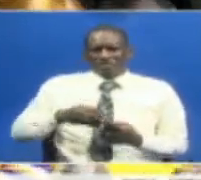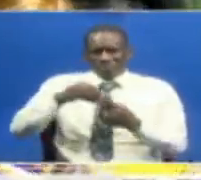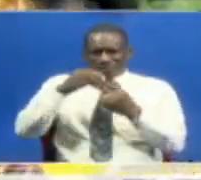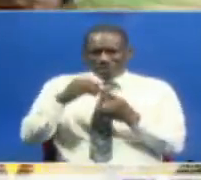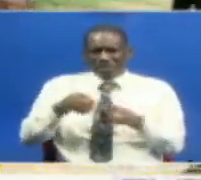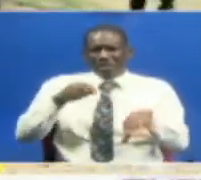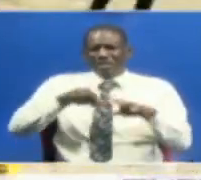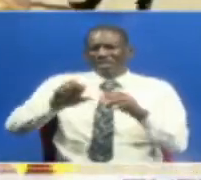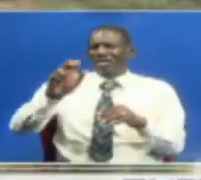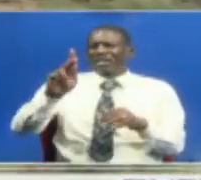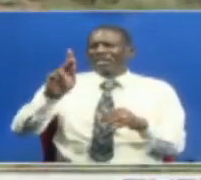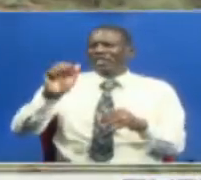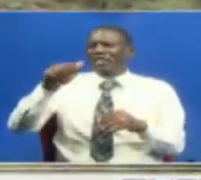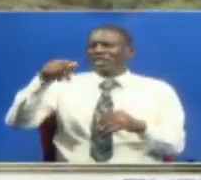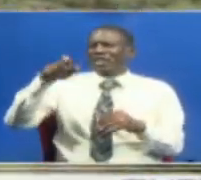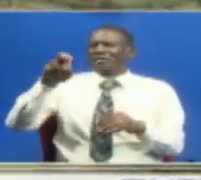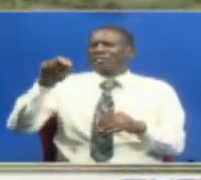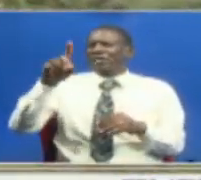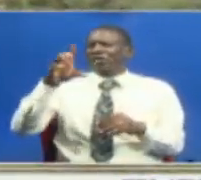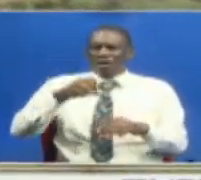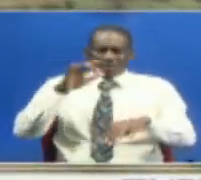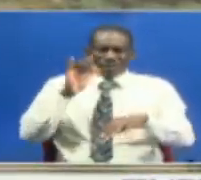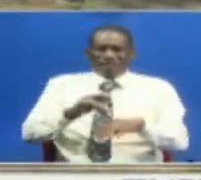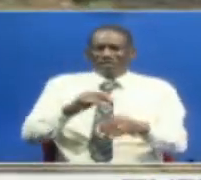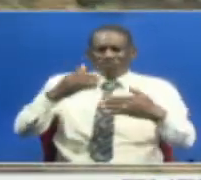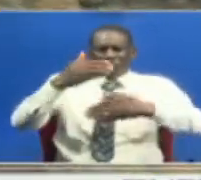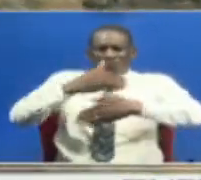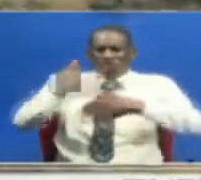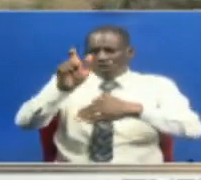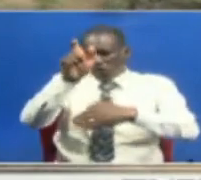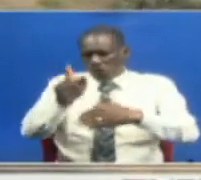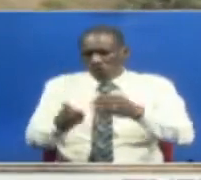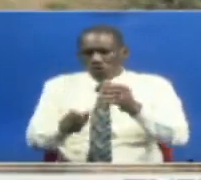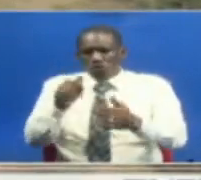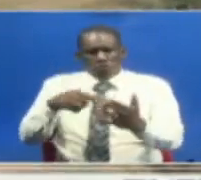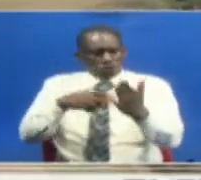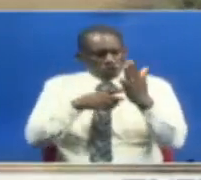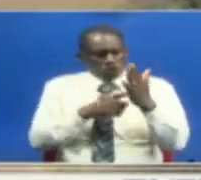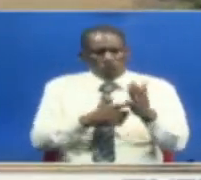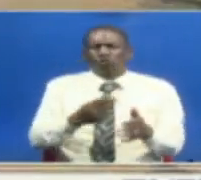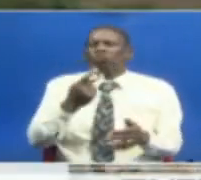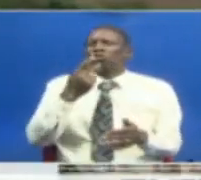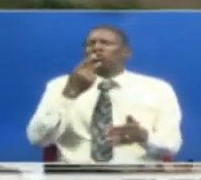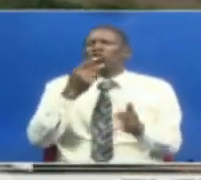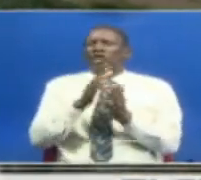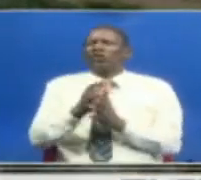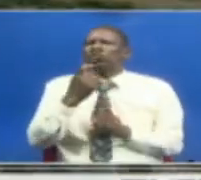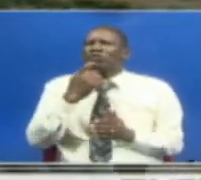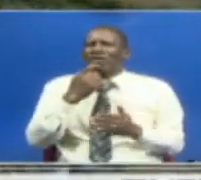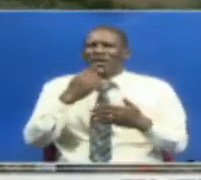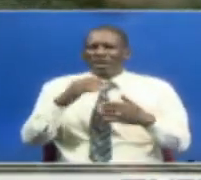Kapedo, a volatile border region culturally marking the Pokot and Turkana territories.